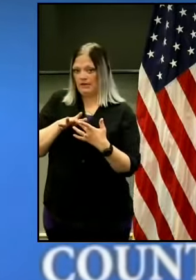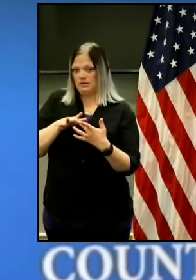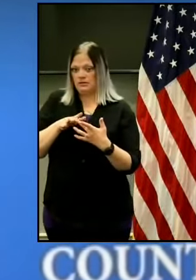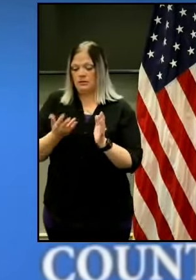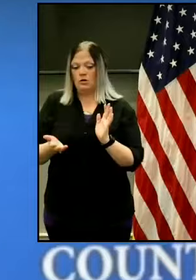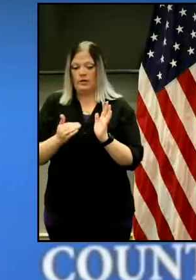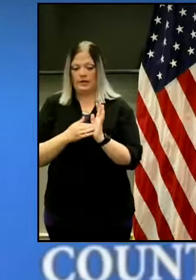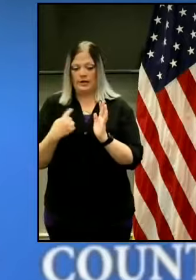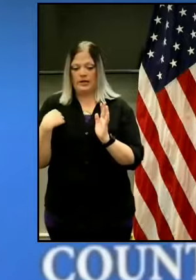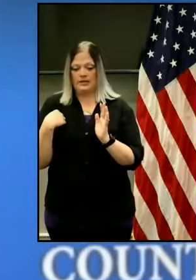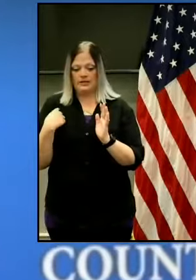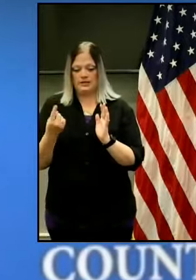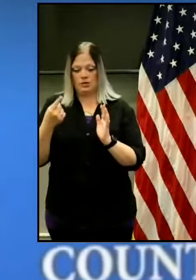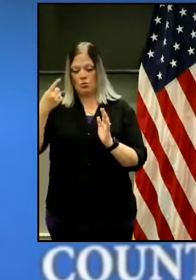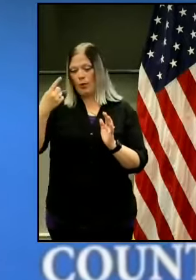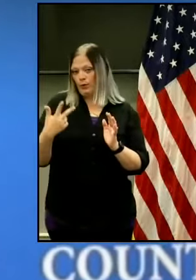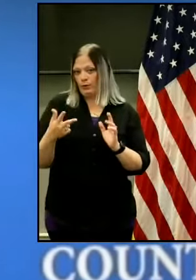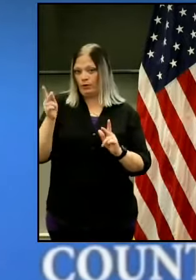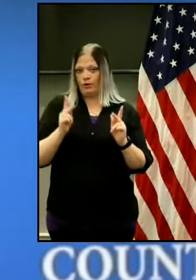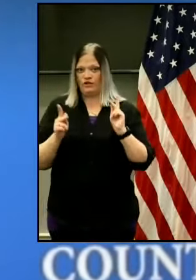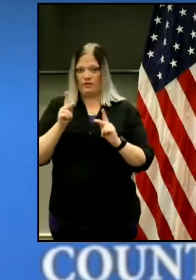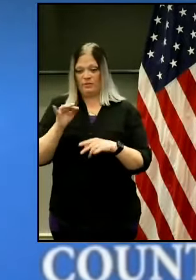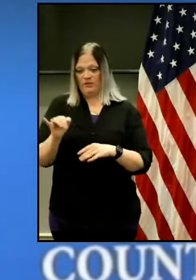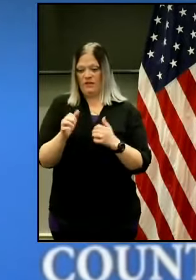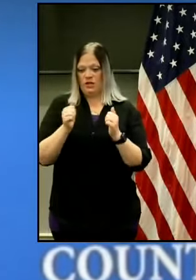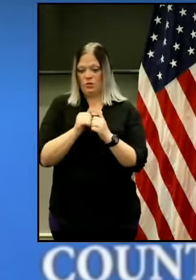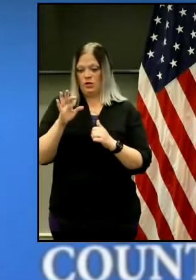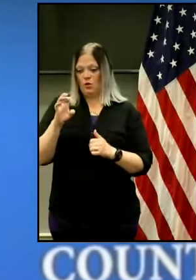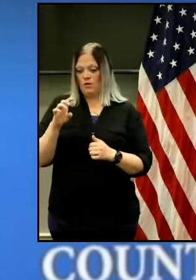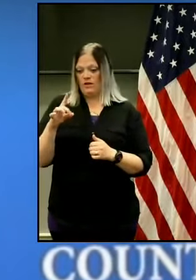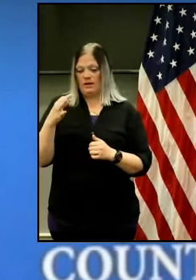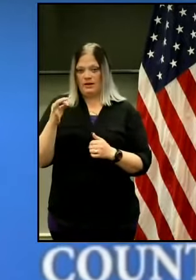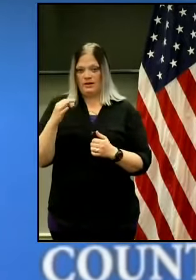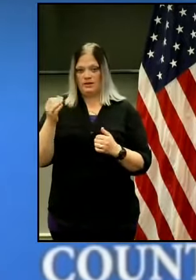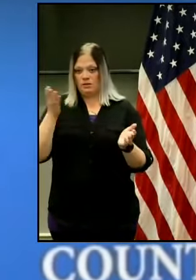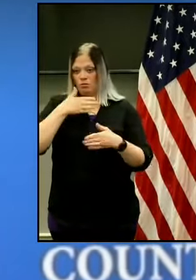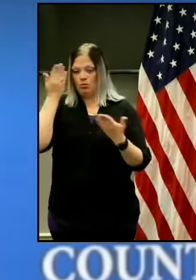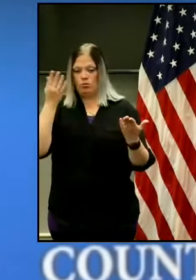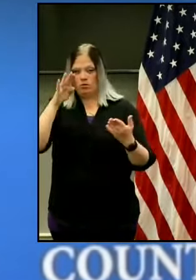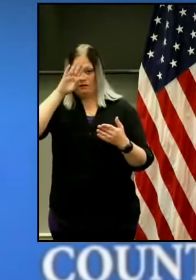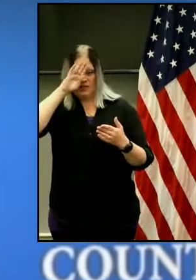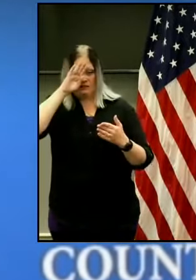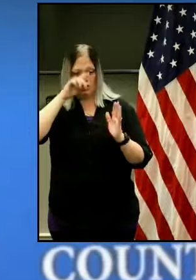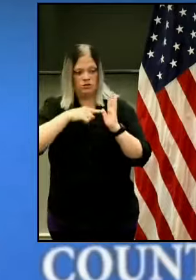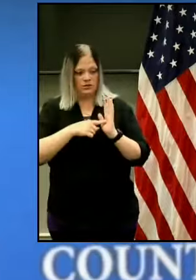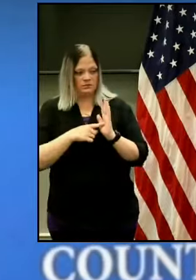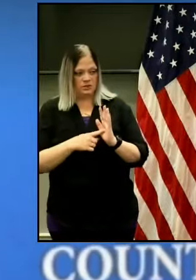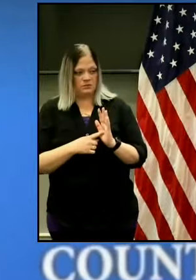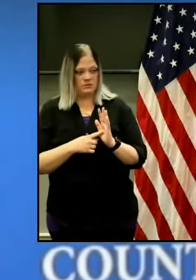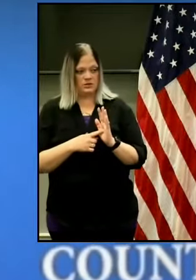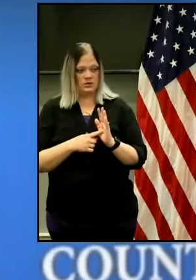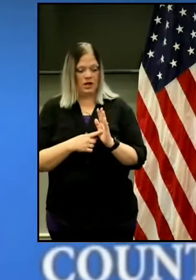Again, since a third of people that are infected with COVID-19 don't have any fever, don't have any symptoms,